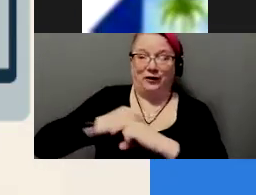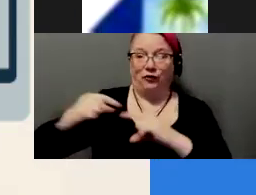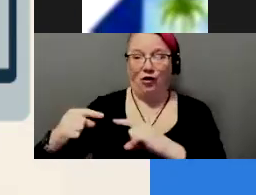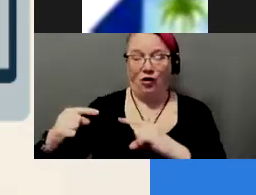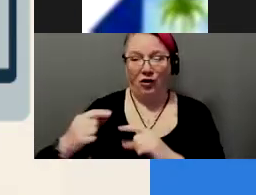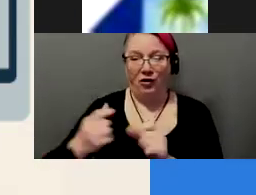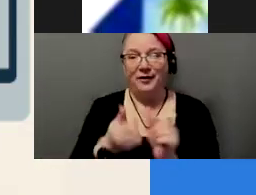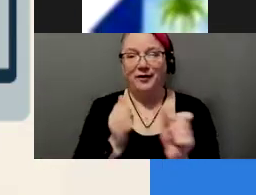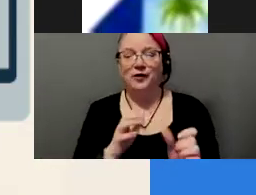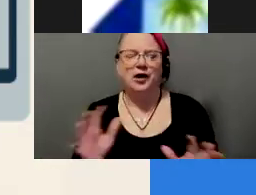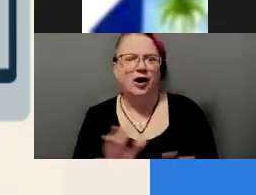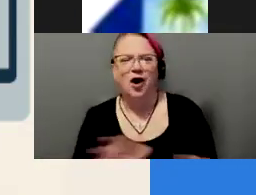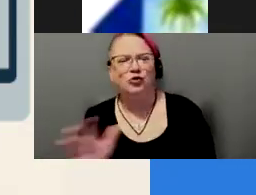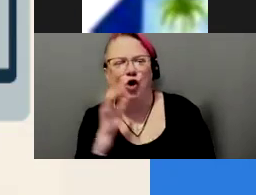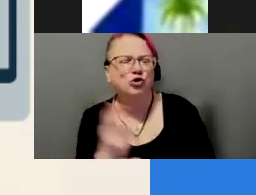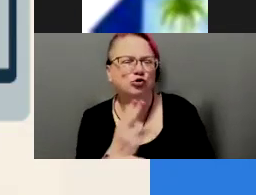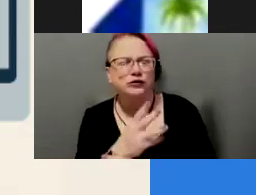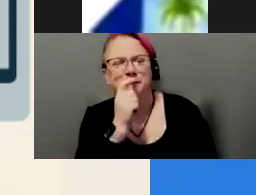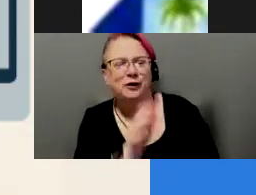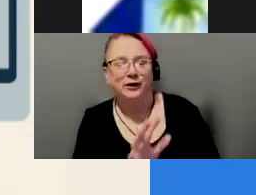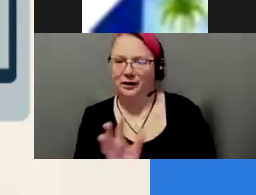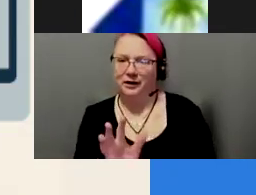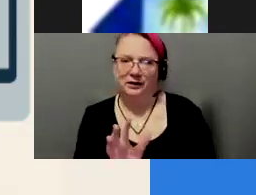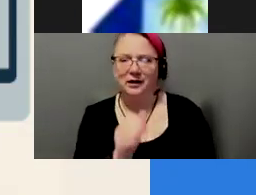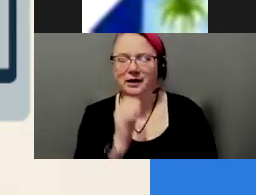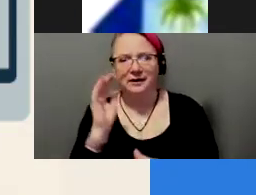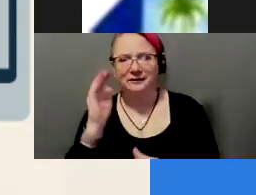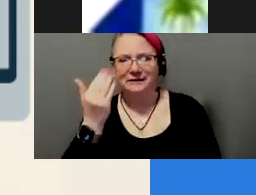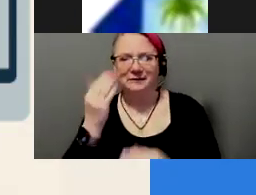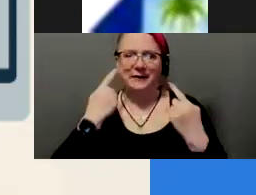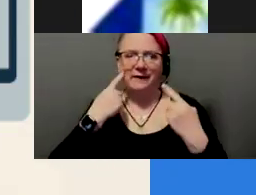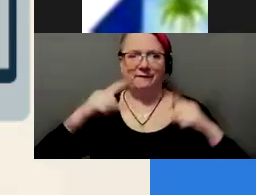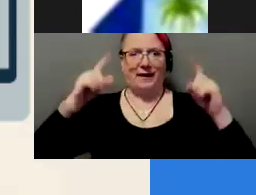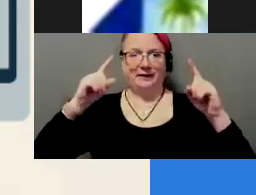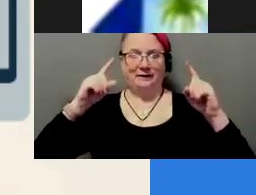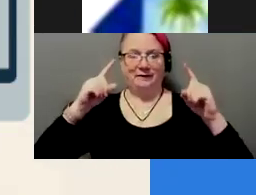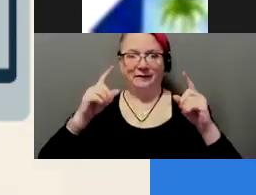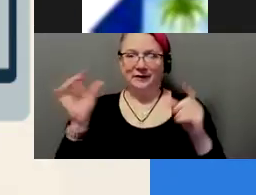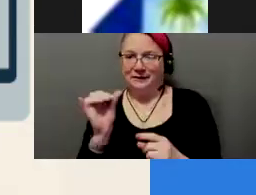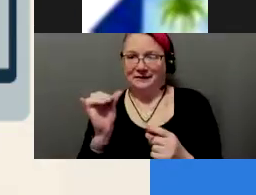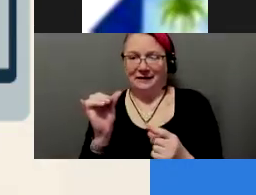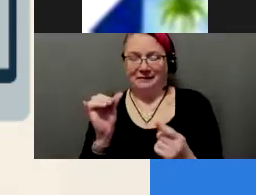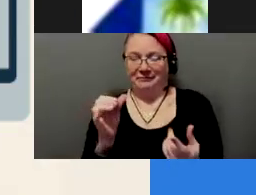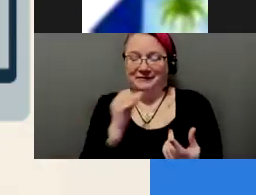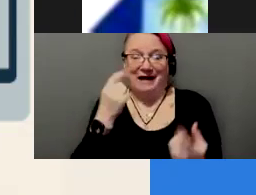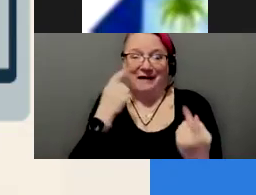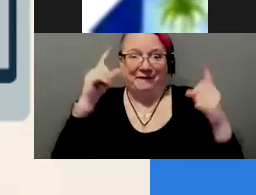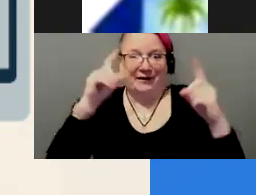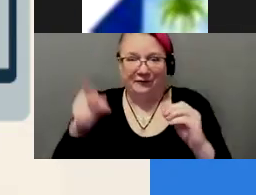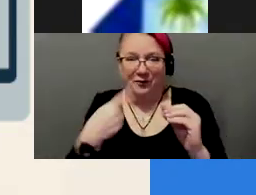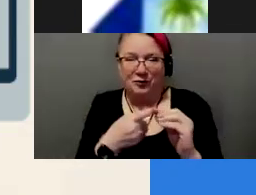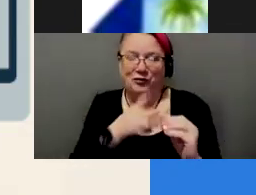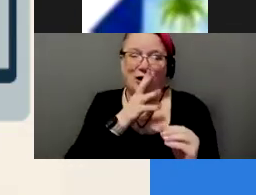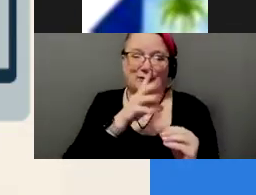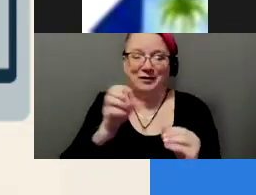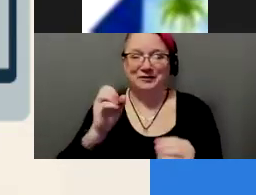to say just don't use it. That doesn't seem to be effective in the same way that it's not effective when we're talking about sex, to say just don't